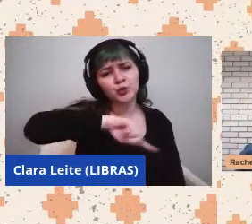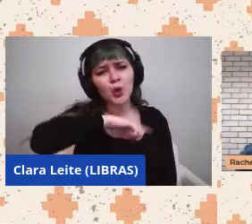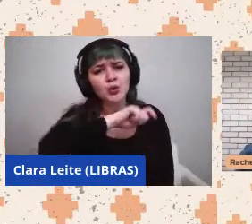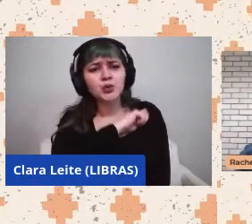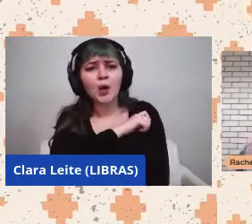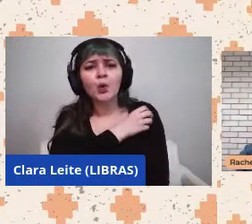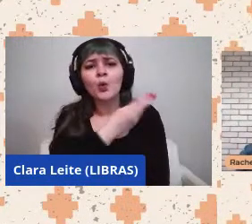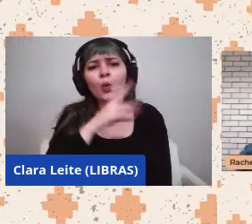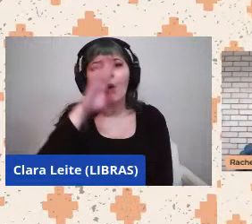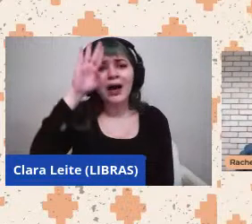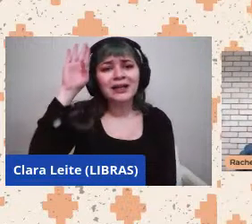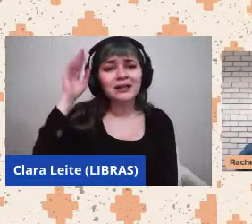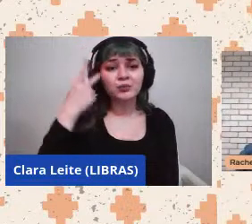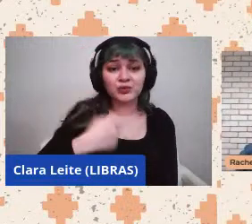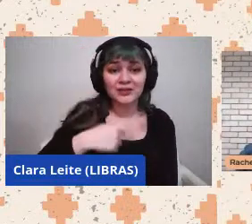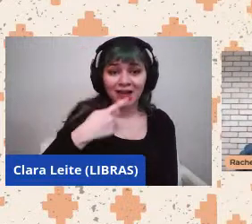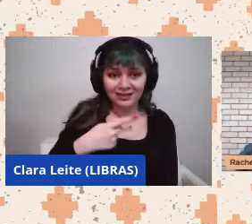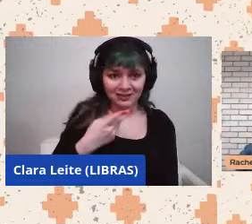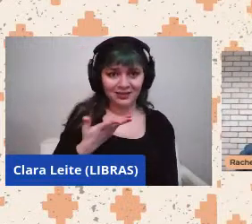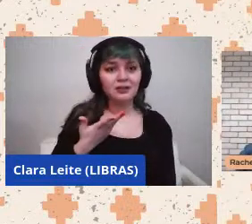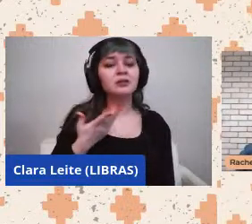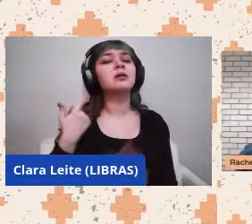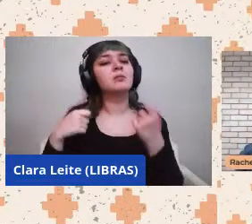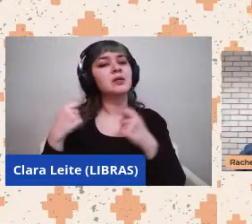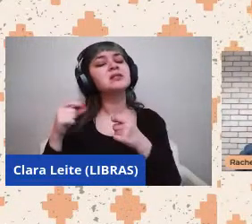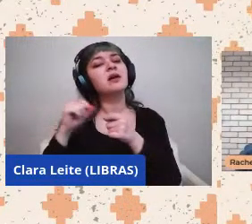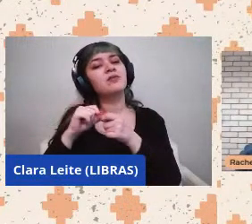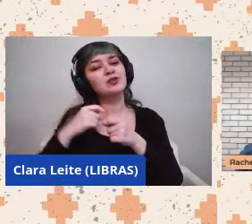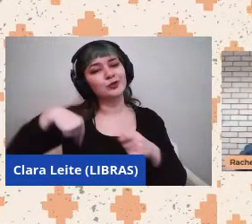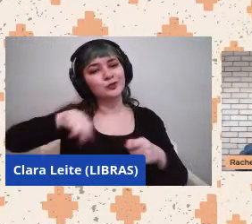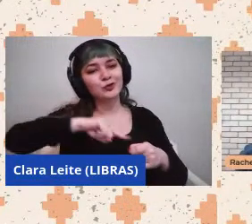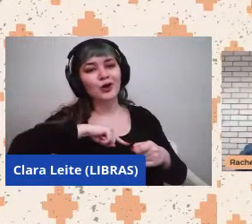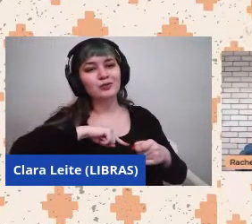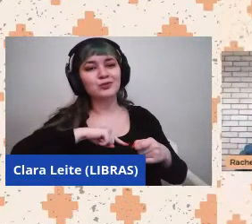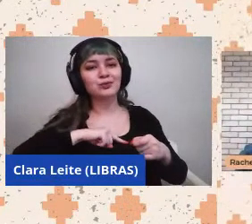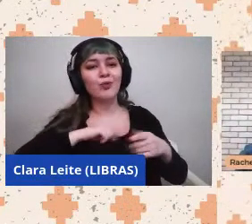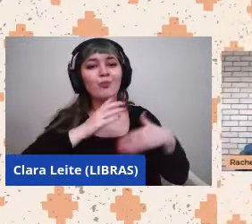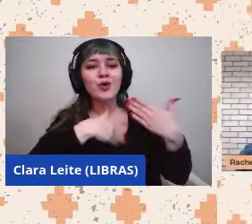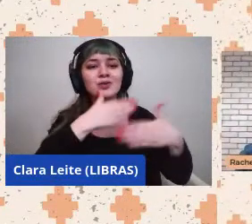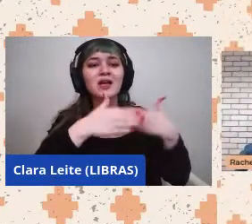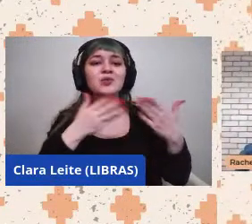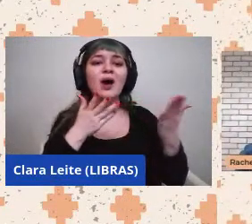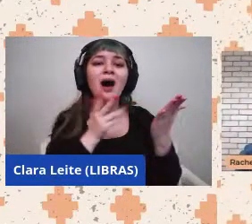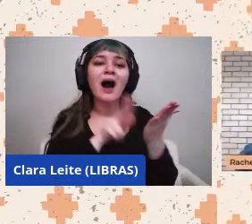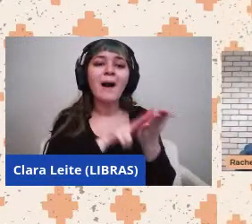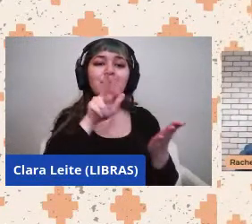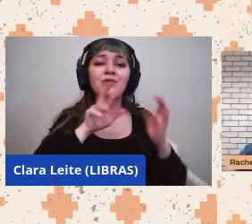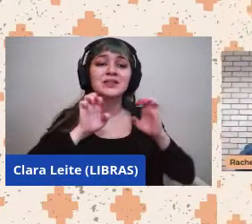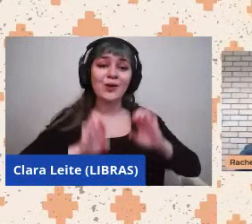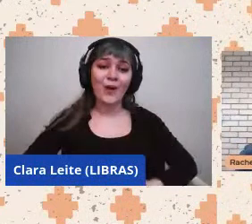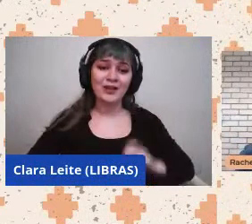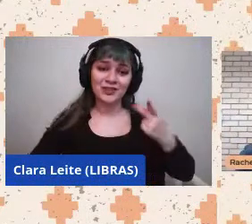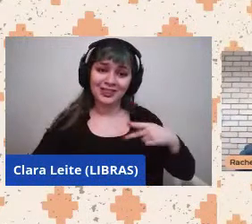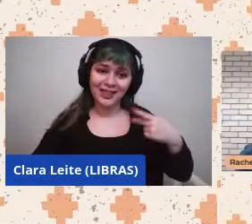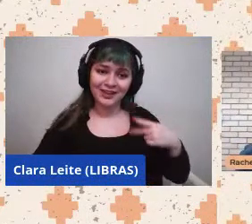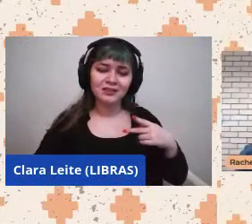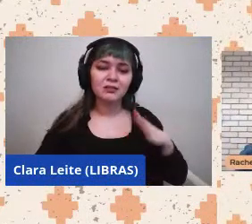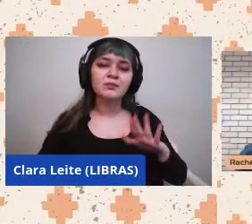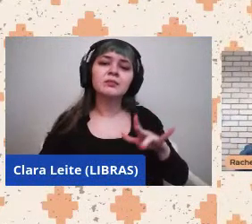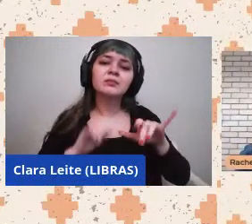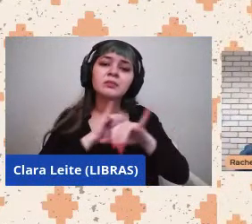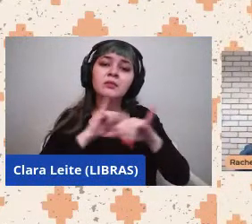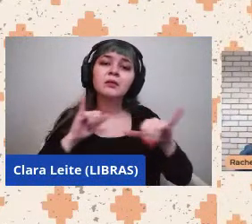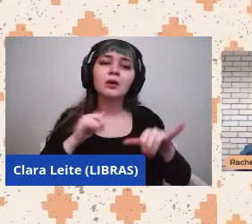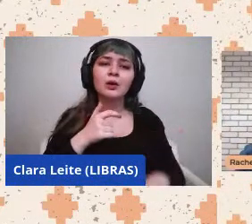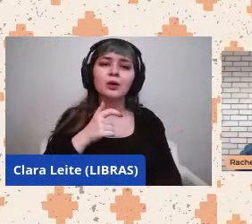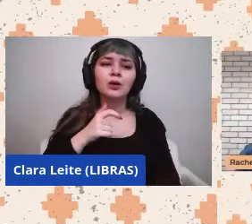our academics, then they do need to go through the ethical approval process here. But I should note that across the